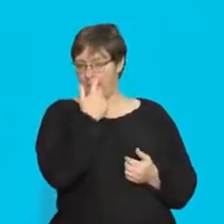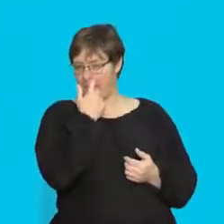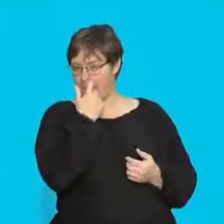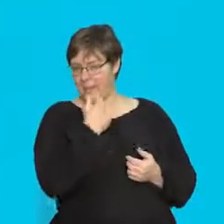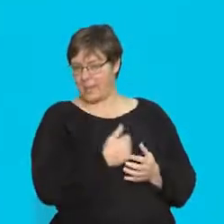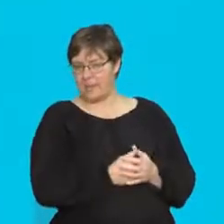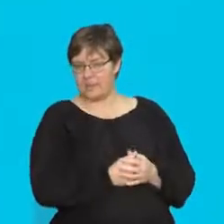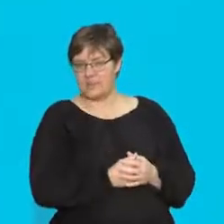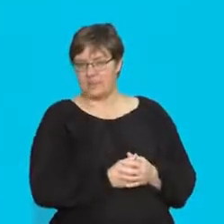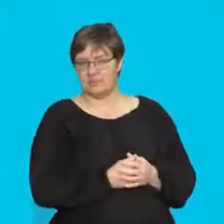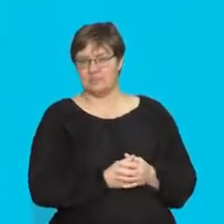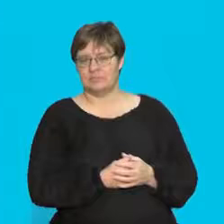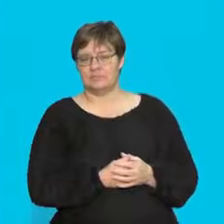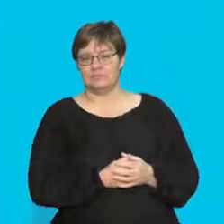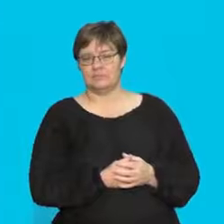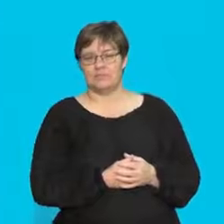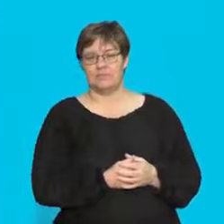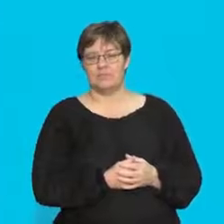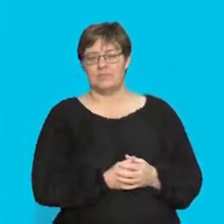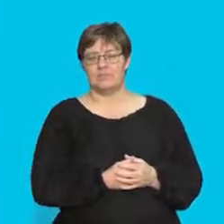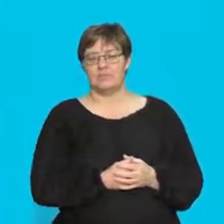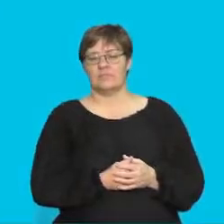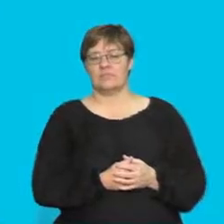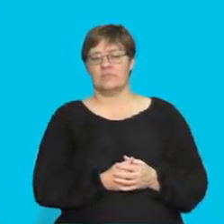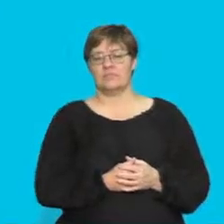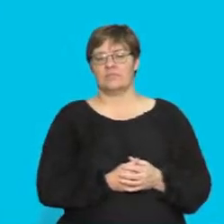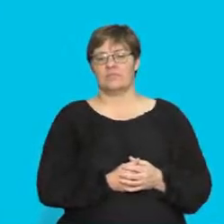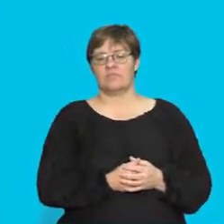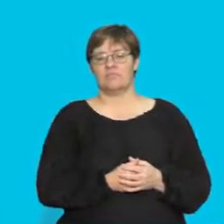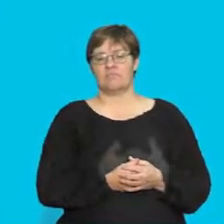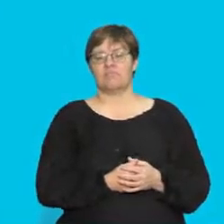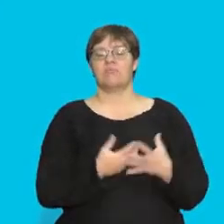going on in the farming ecosystem? Well,